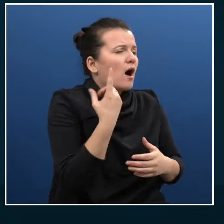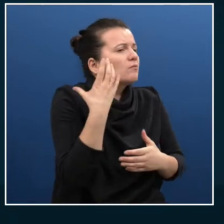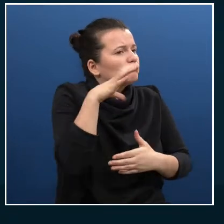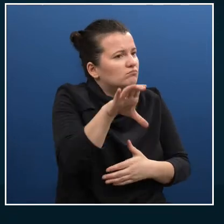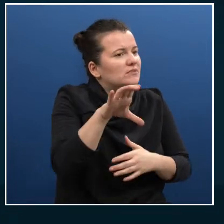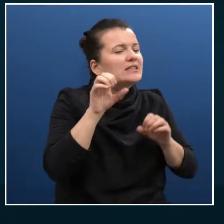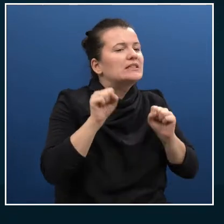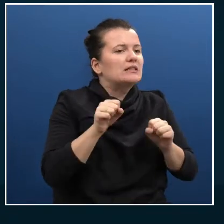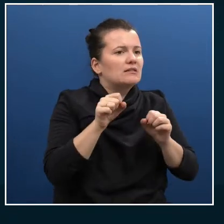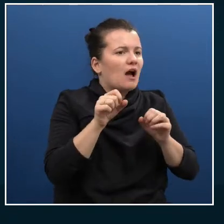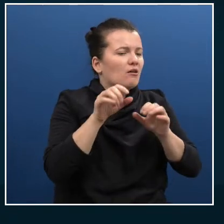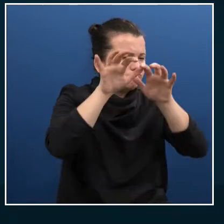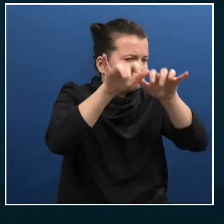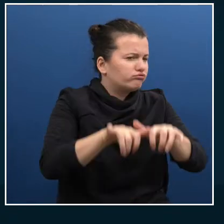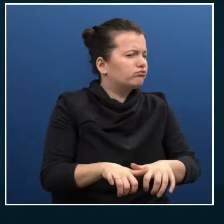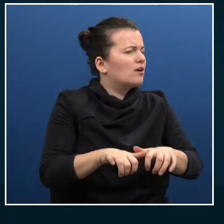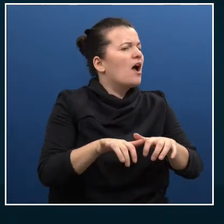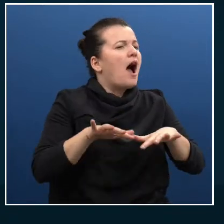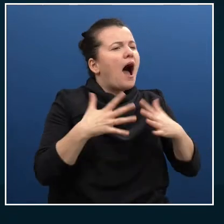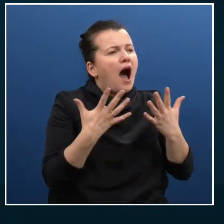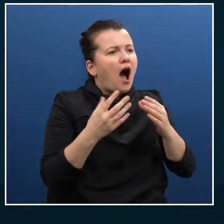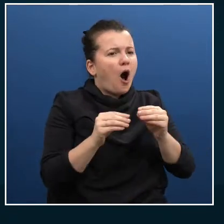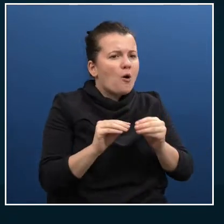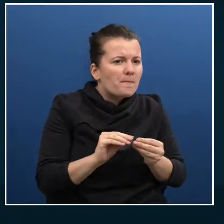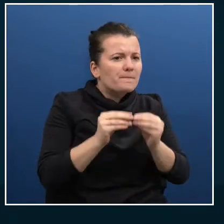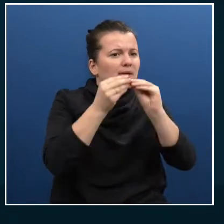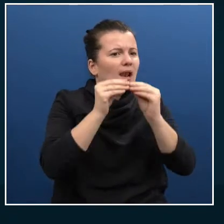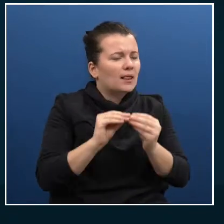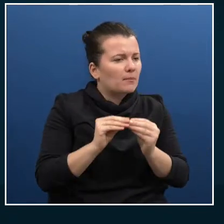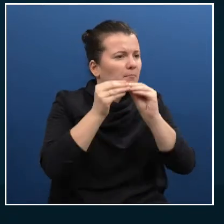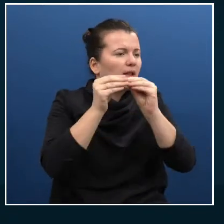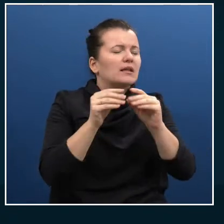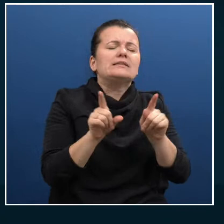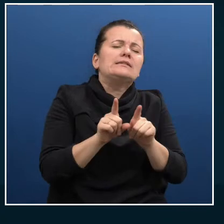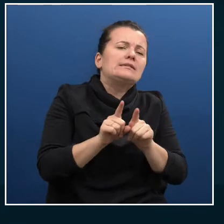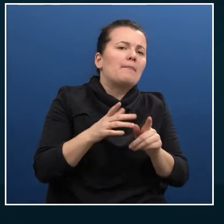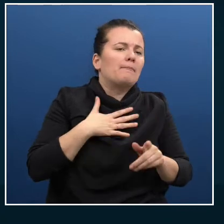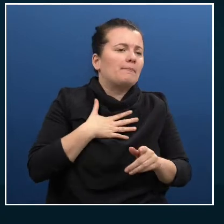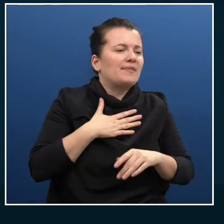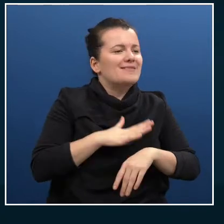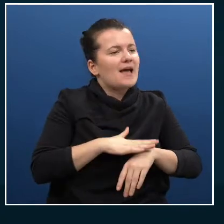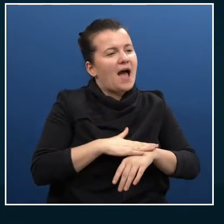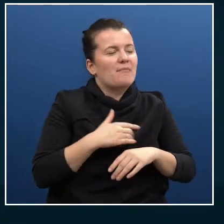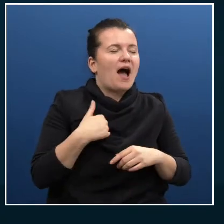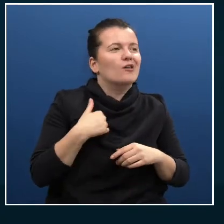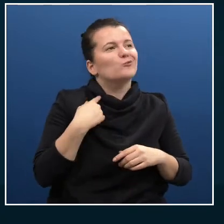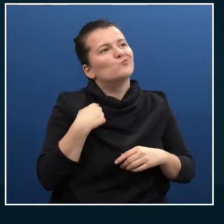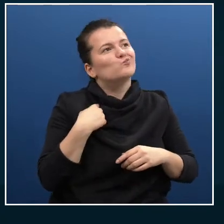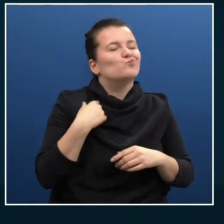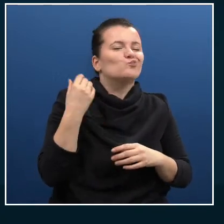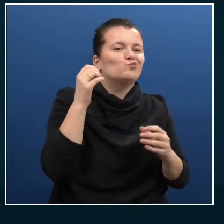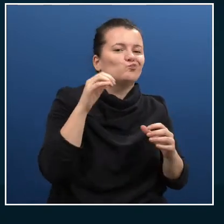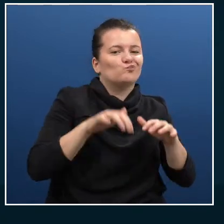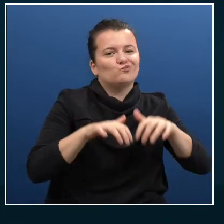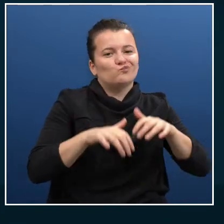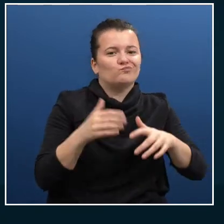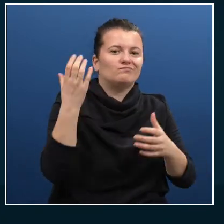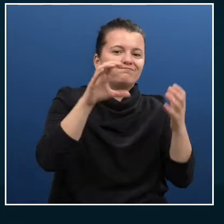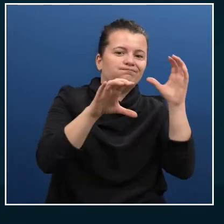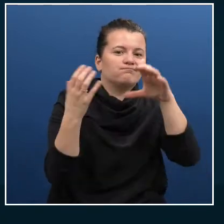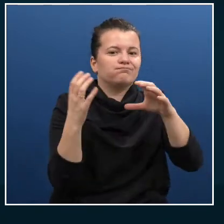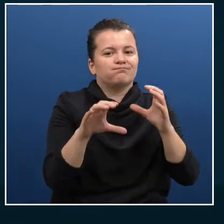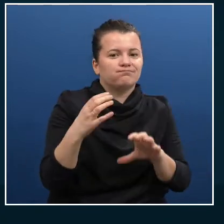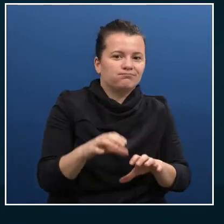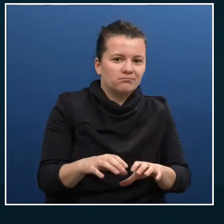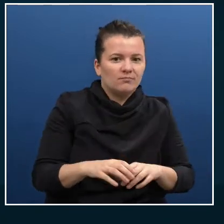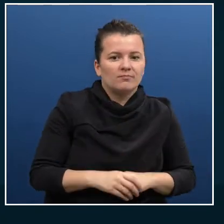But I do that also in my spare time. But I hope to not a long time